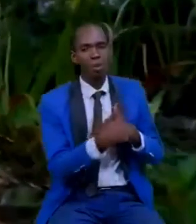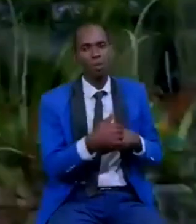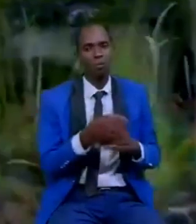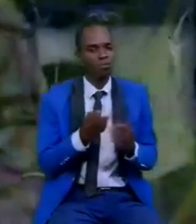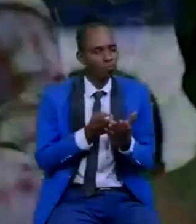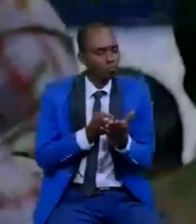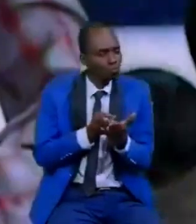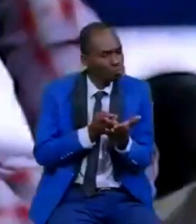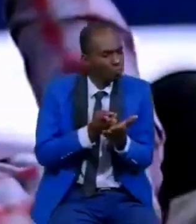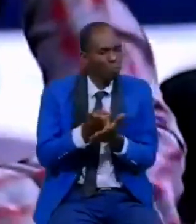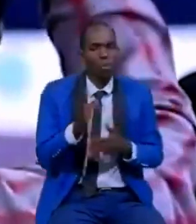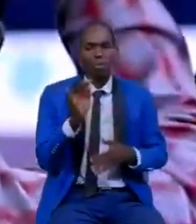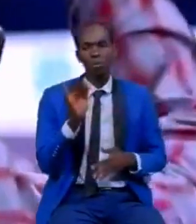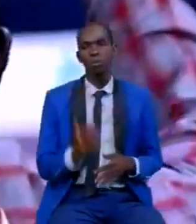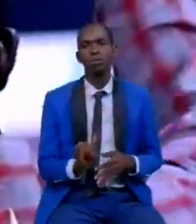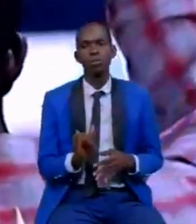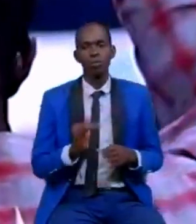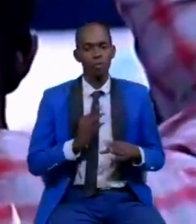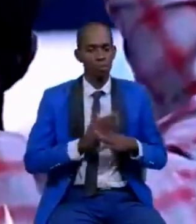wholeheartedly,